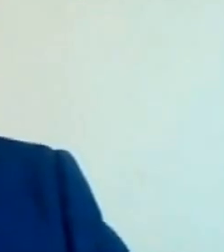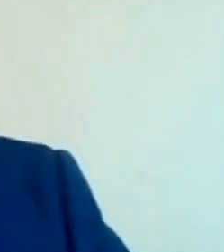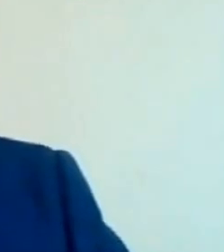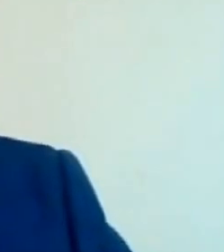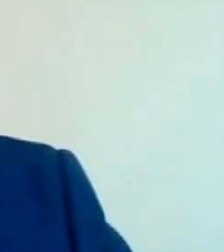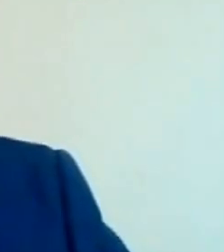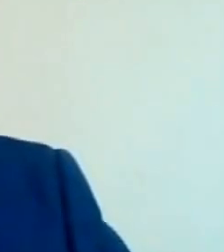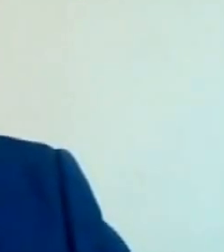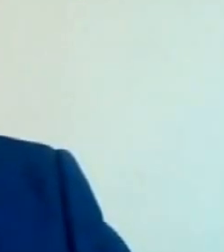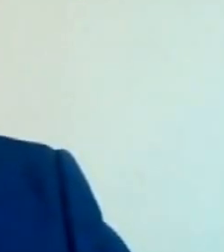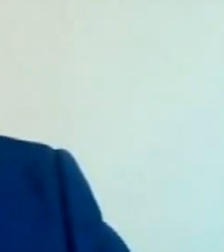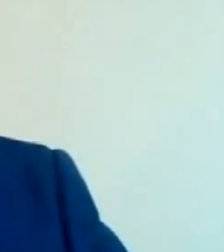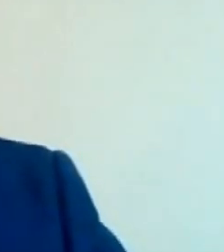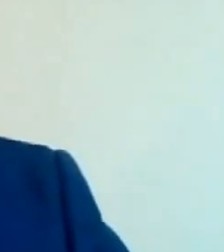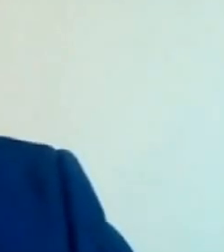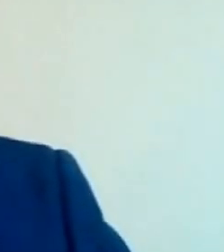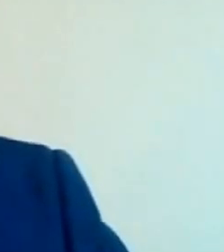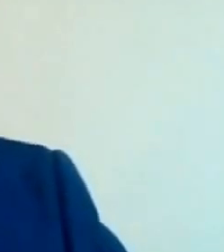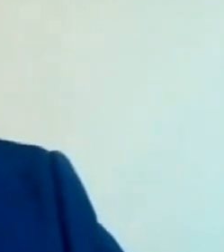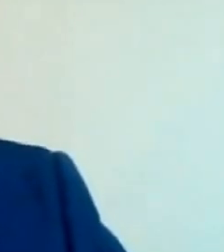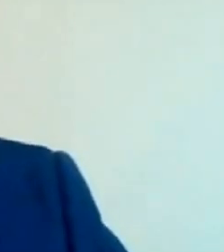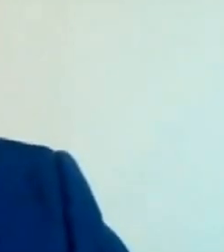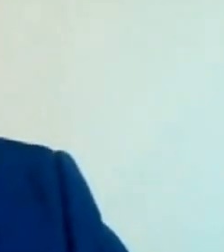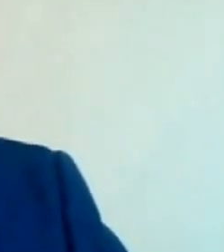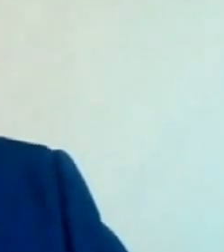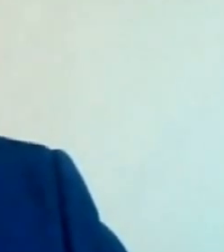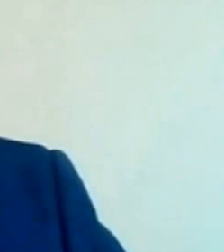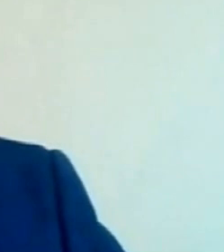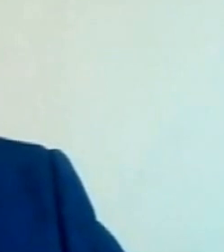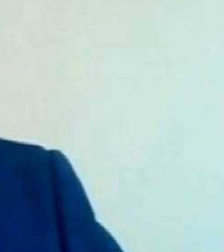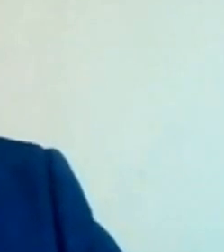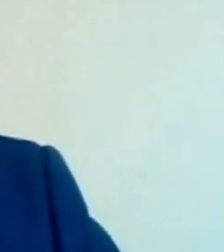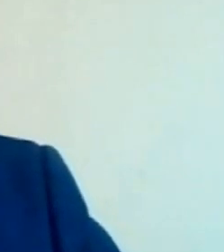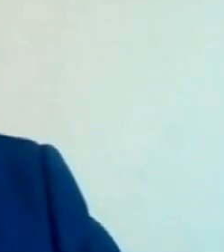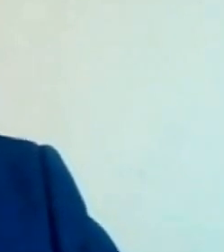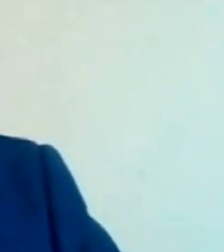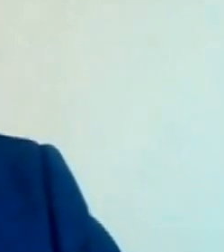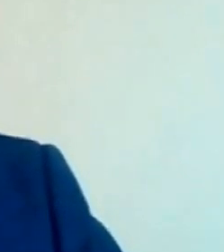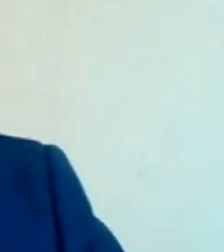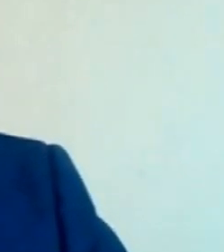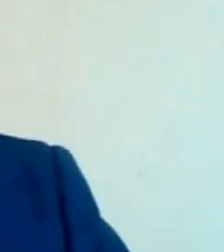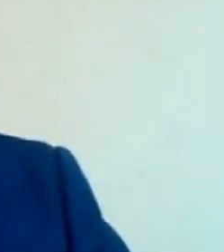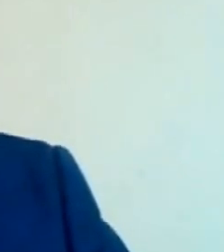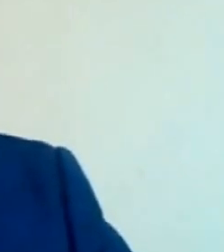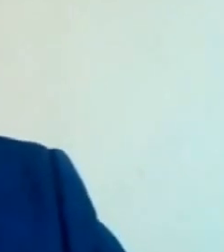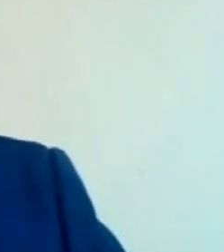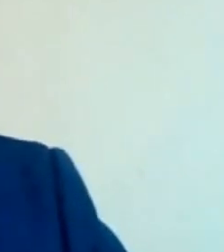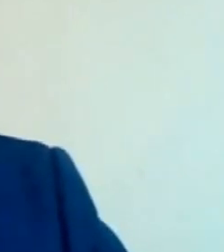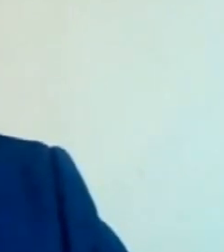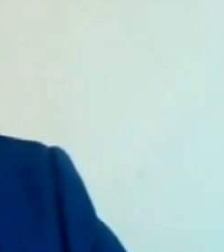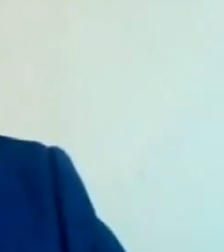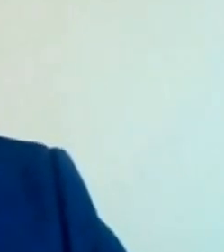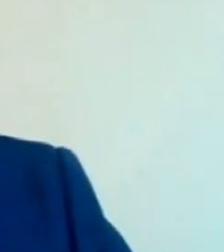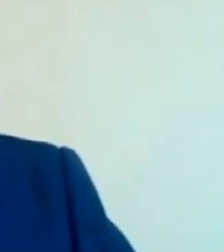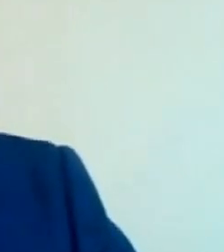contribute towards this campaign. To fundraise resources. In terms of the tech hardware that